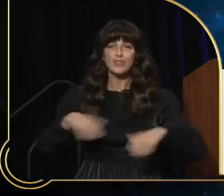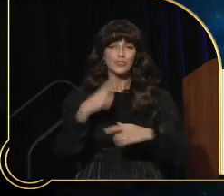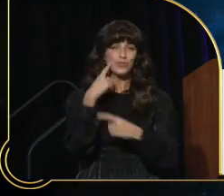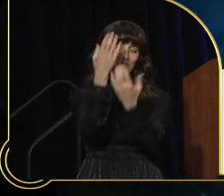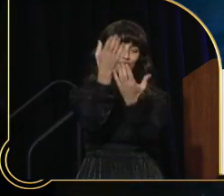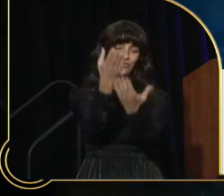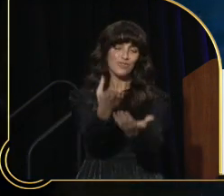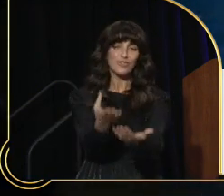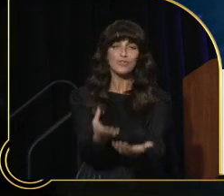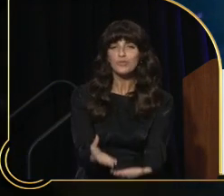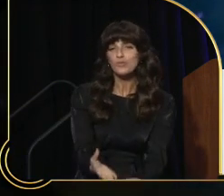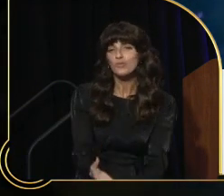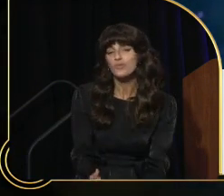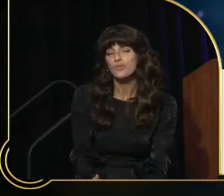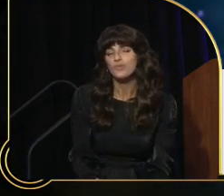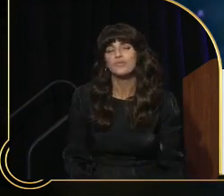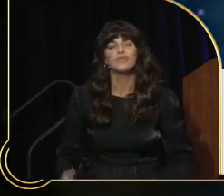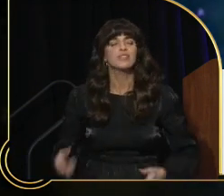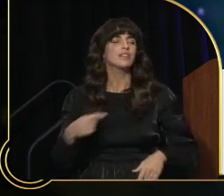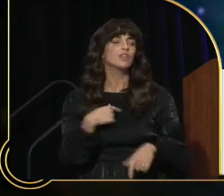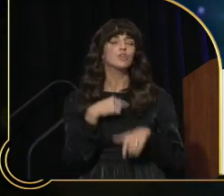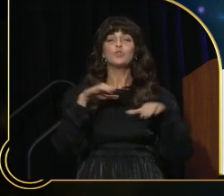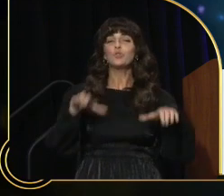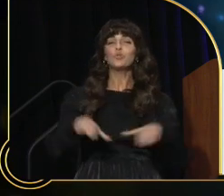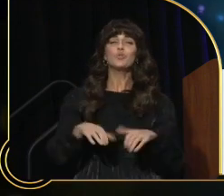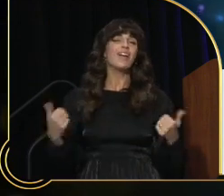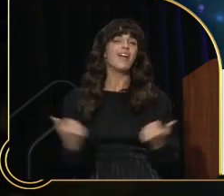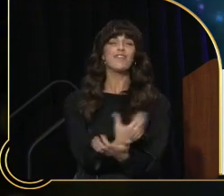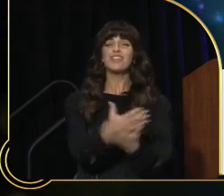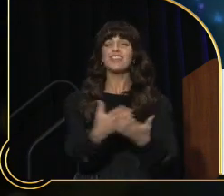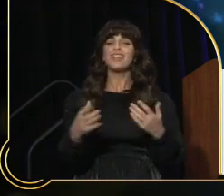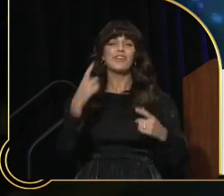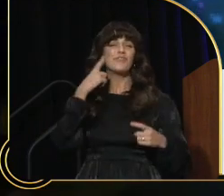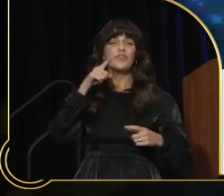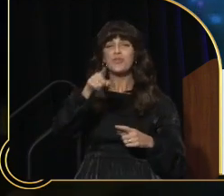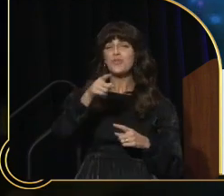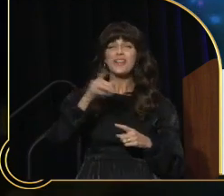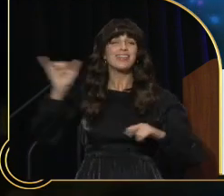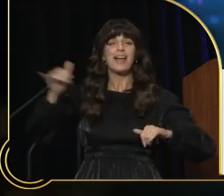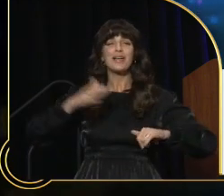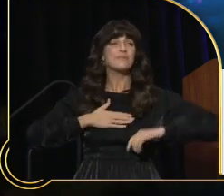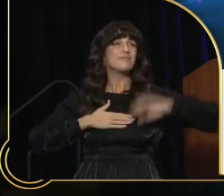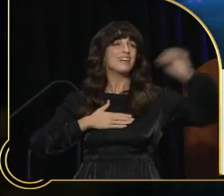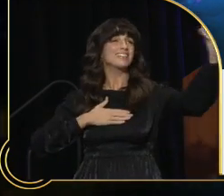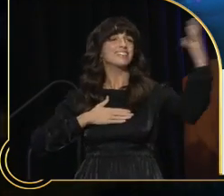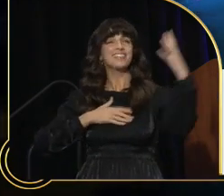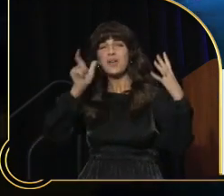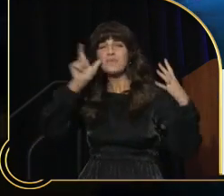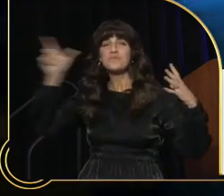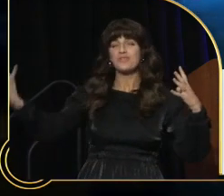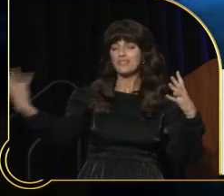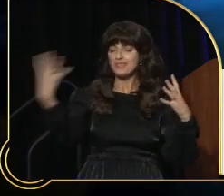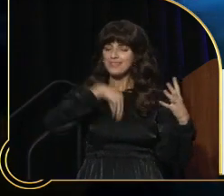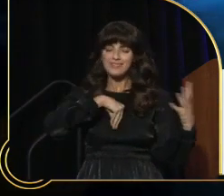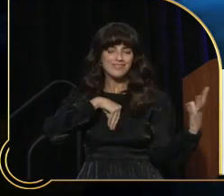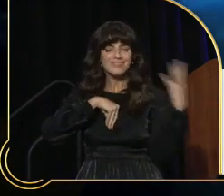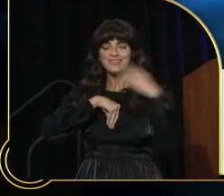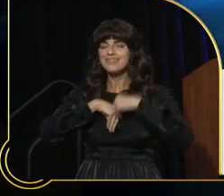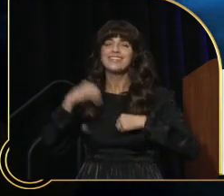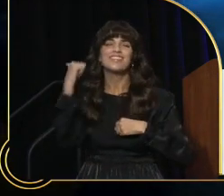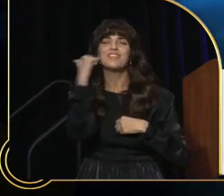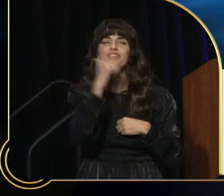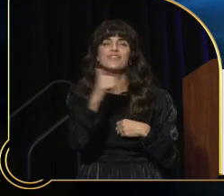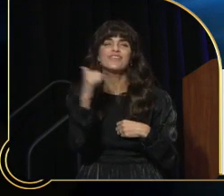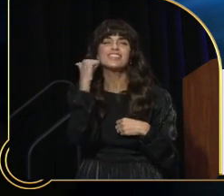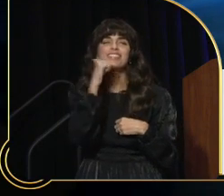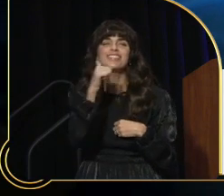everything I'm doing. All I do for you. You're my moon, every lazy afternoon.